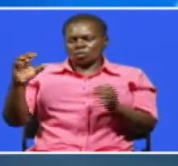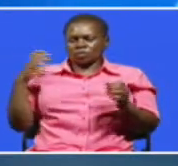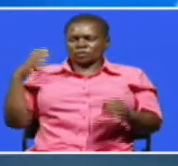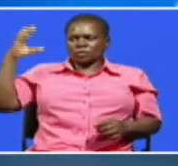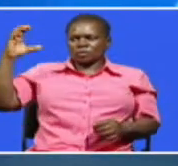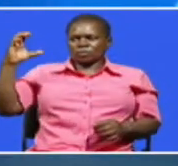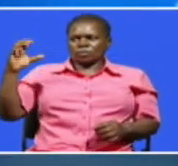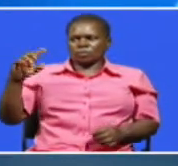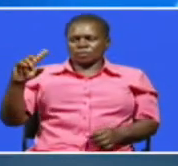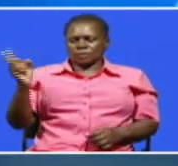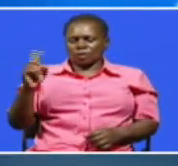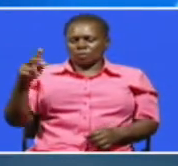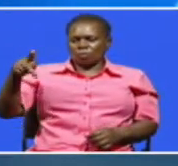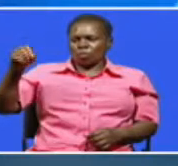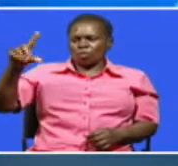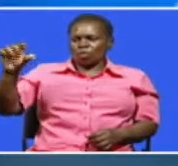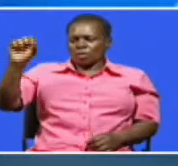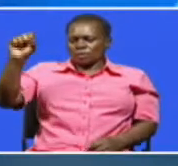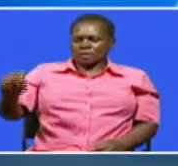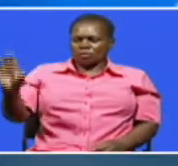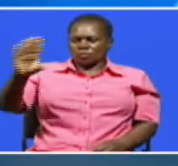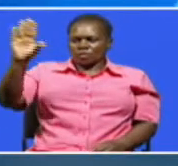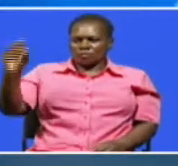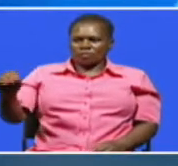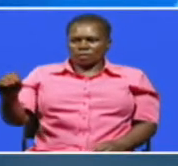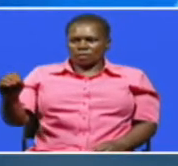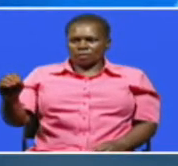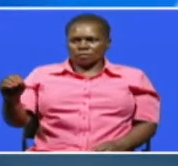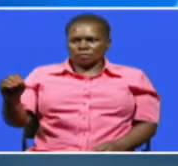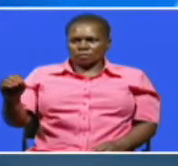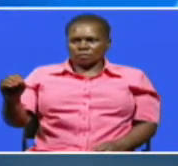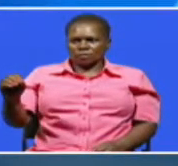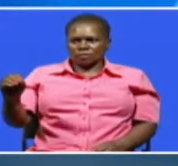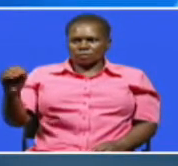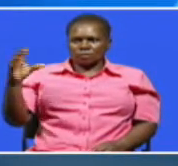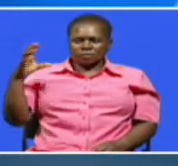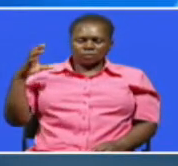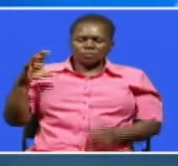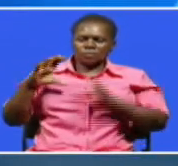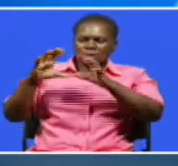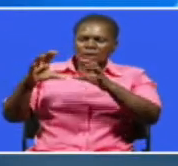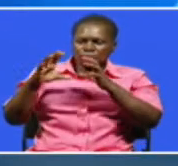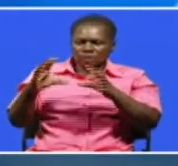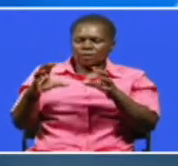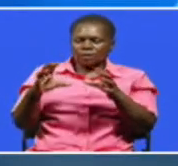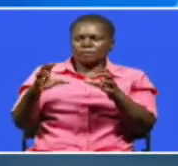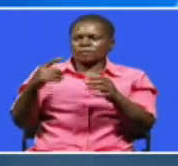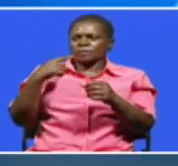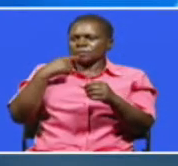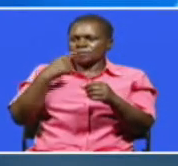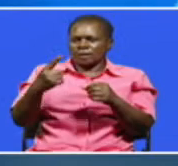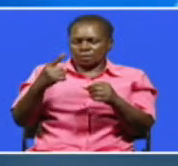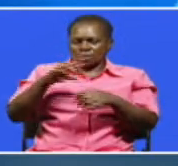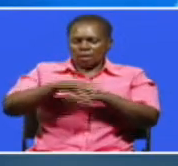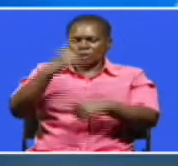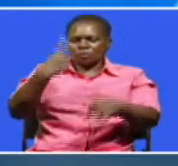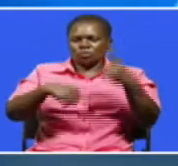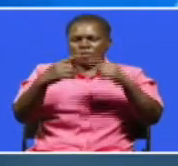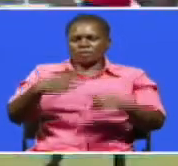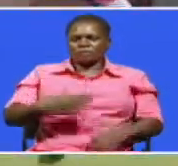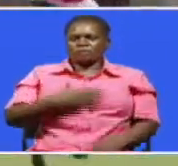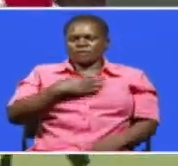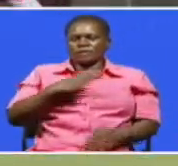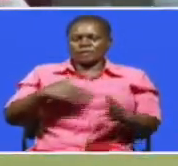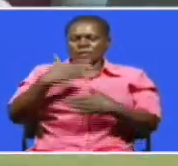the Nairobi Polo Club. South African handicap four captain Chris Lund sealed a victory for the